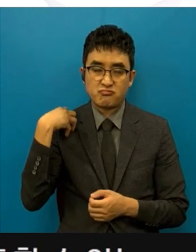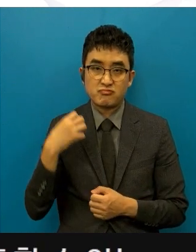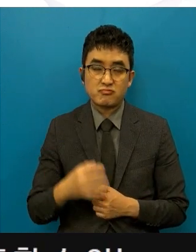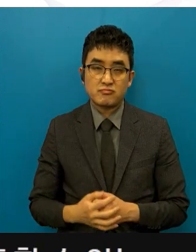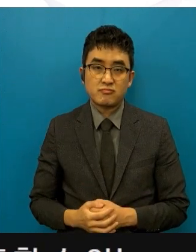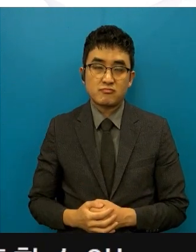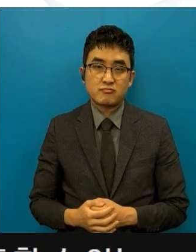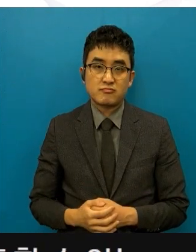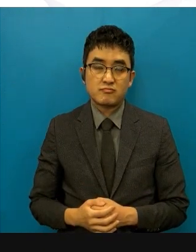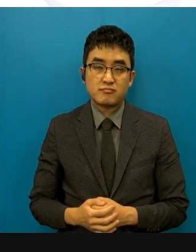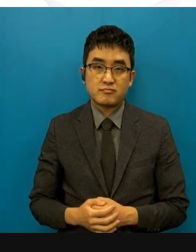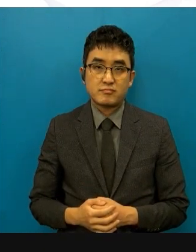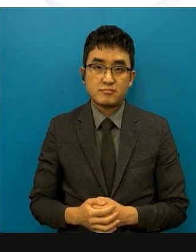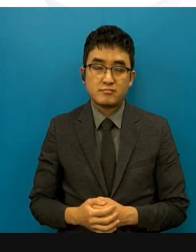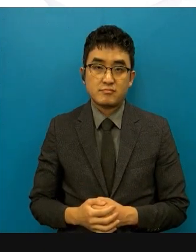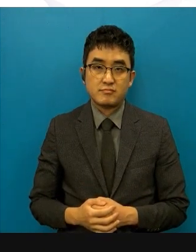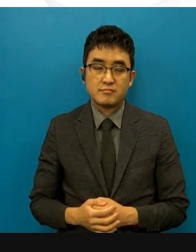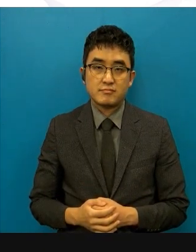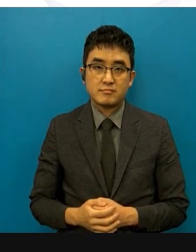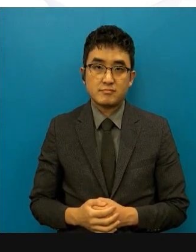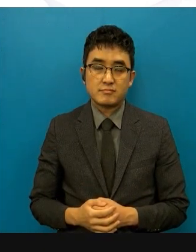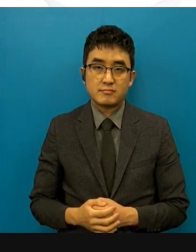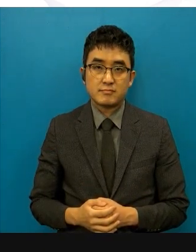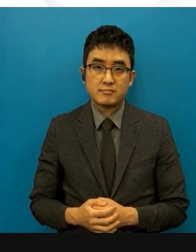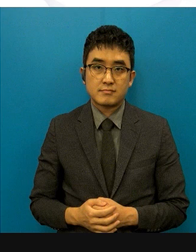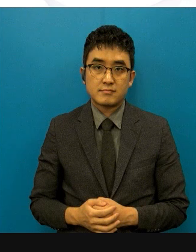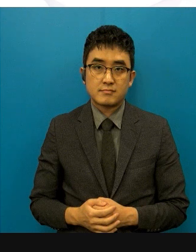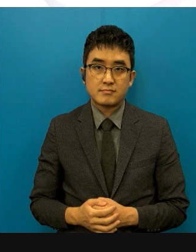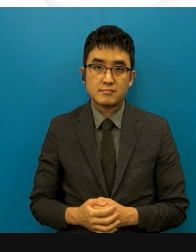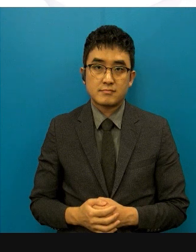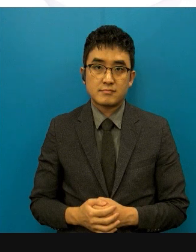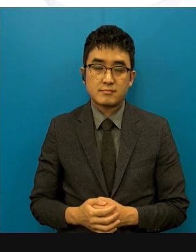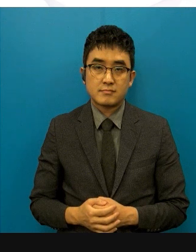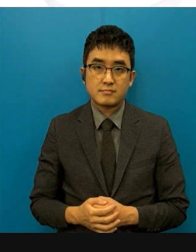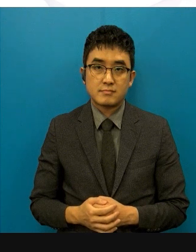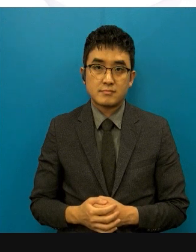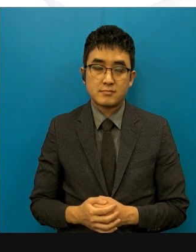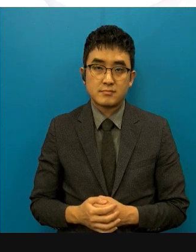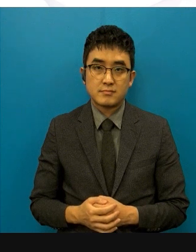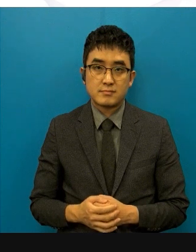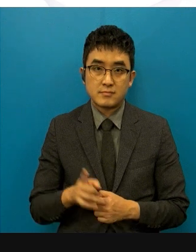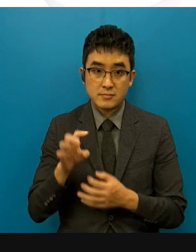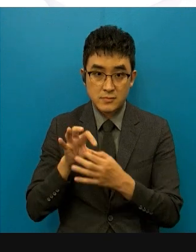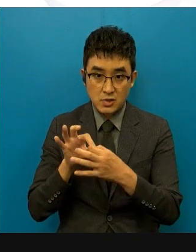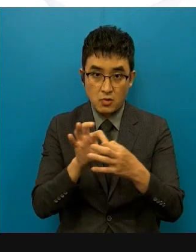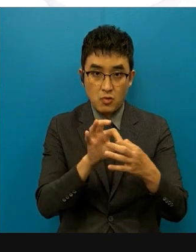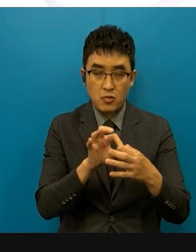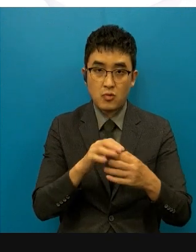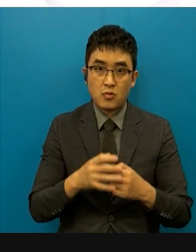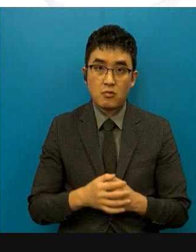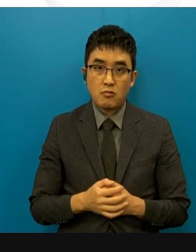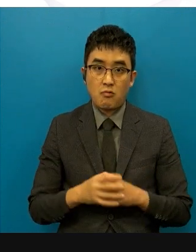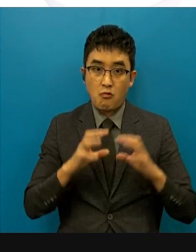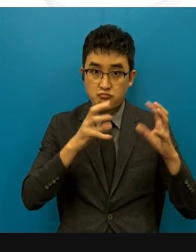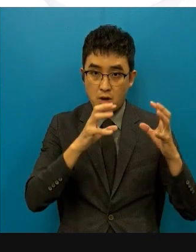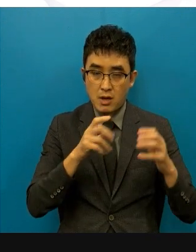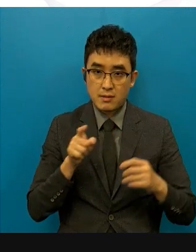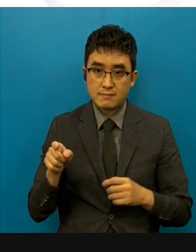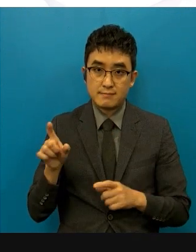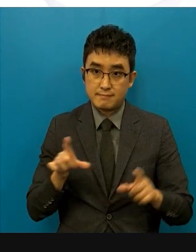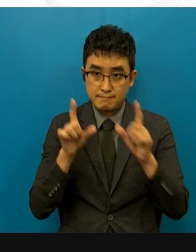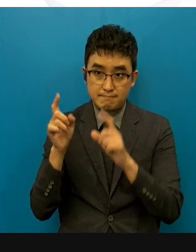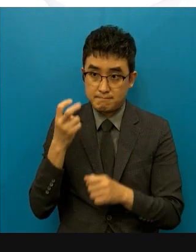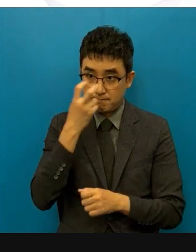if yes, to what extent? The court has restricted itself to more of a procedural